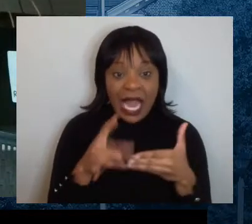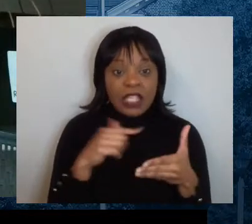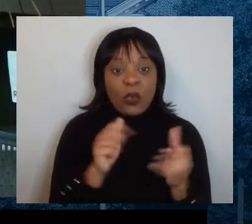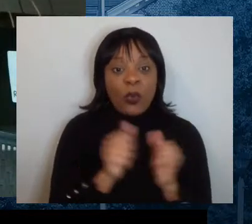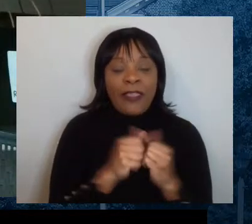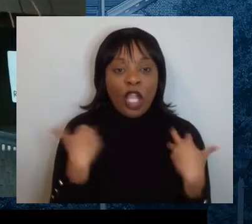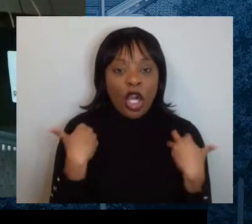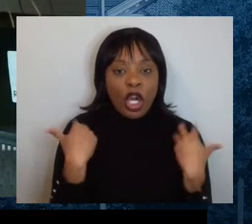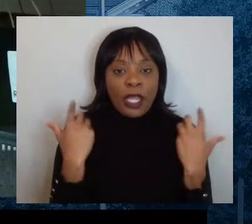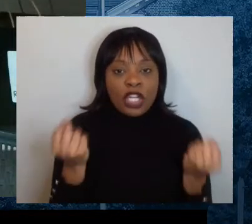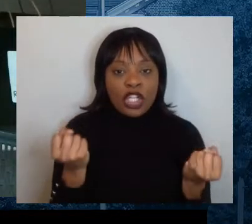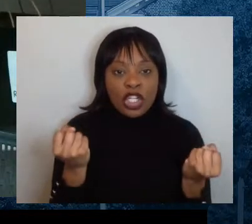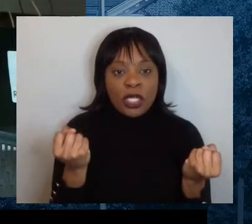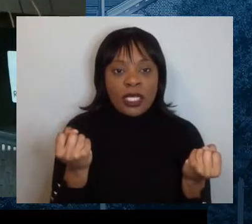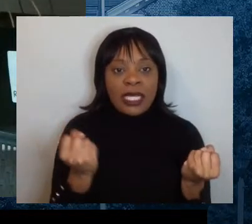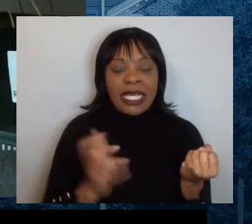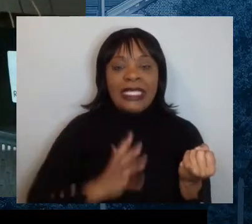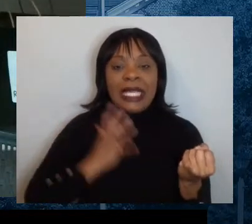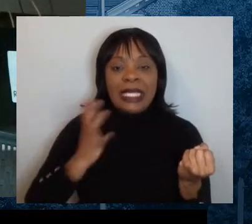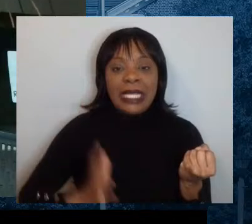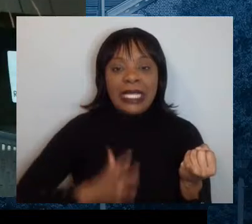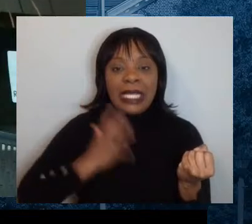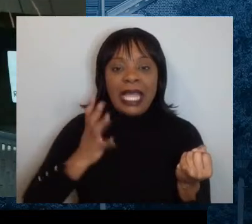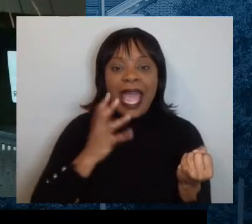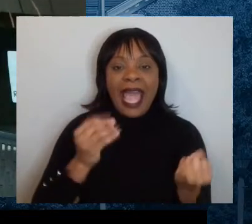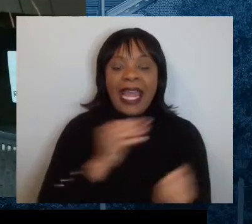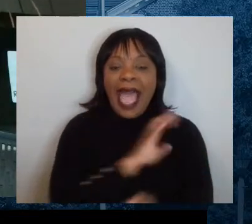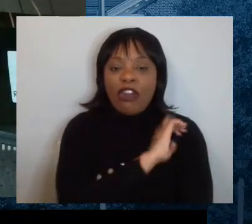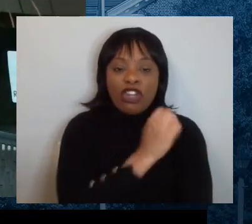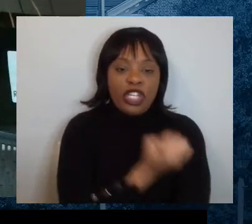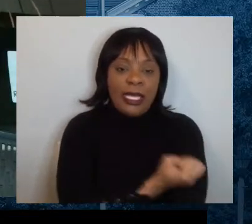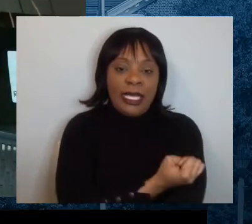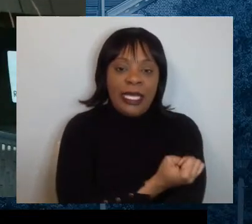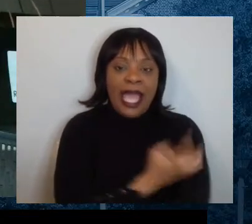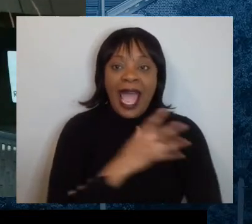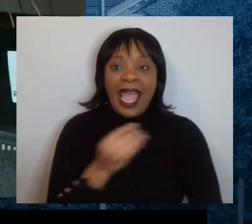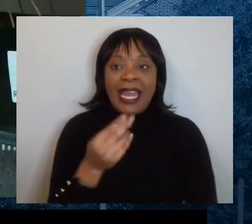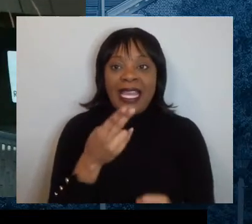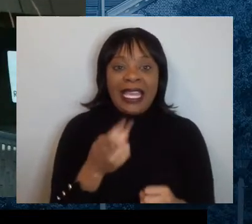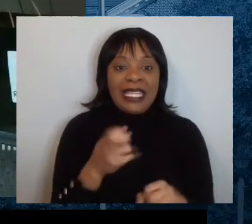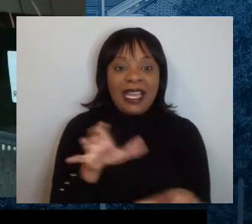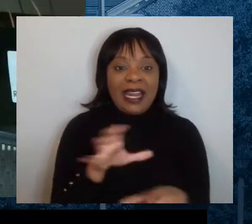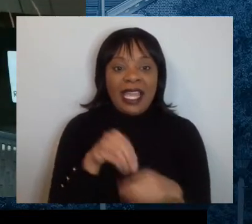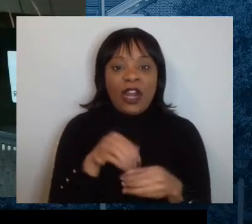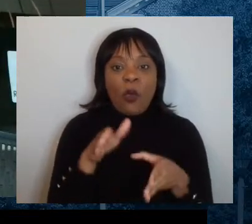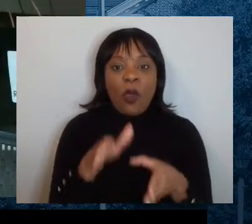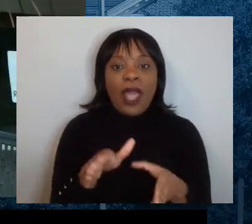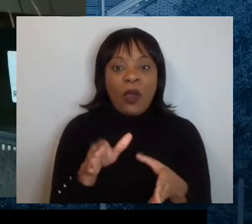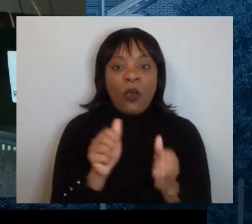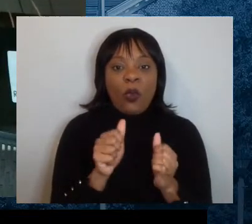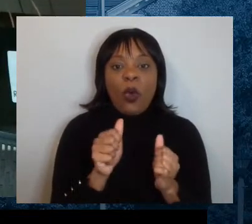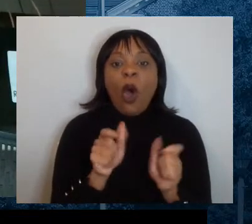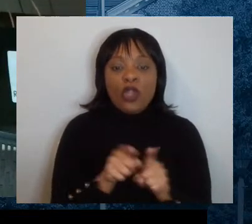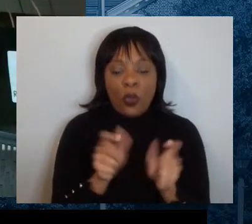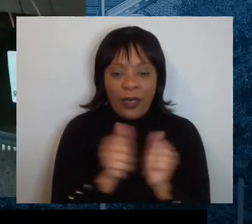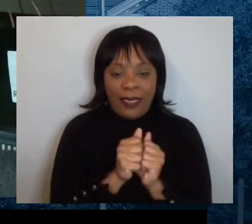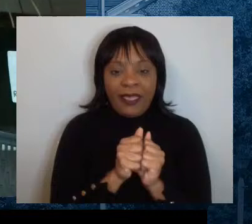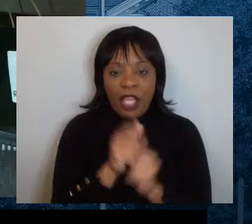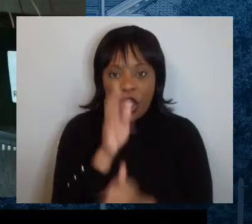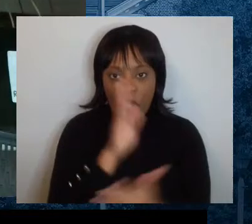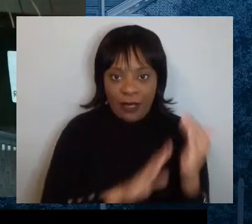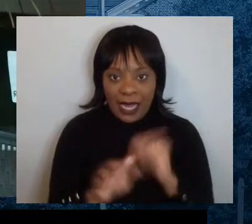with dignity, and the huge energy. And he's done it in a way of incredible humility as well. And I want to